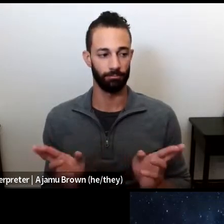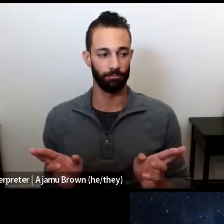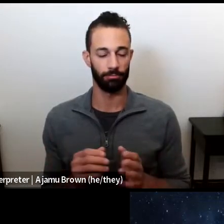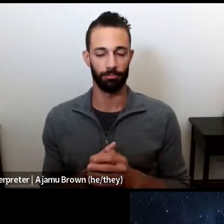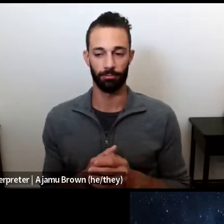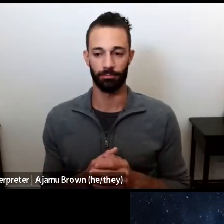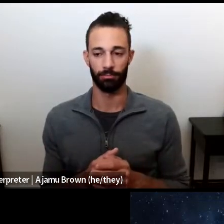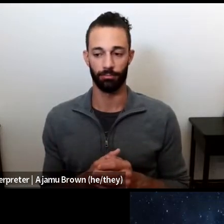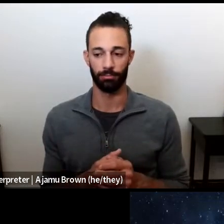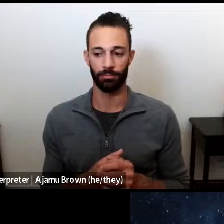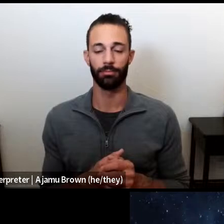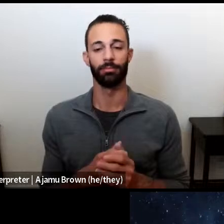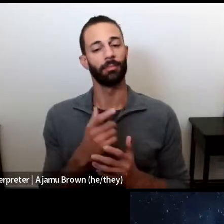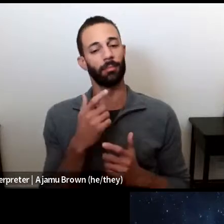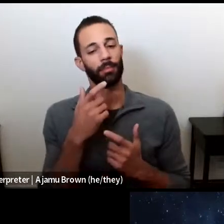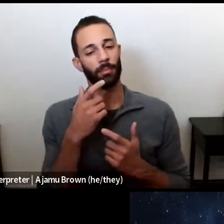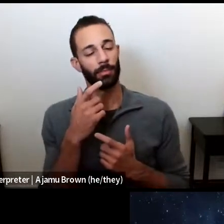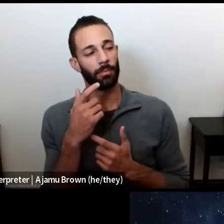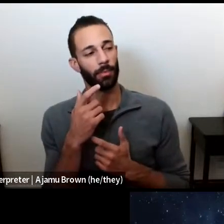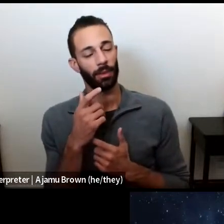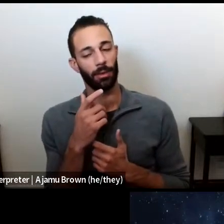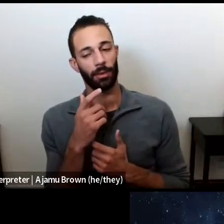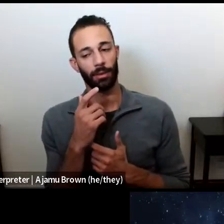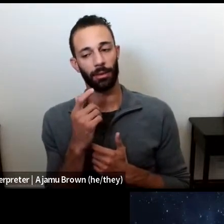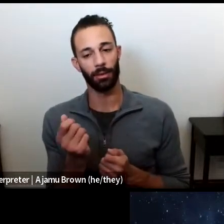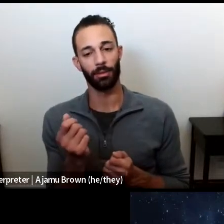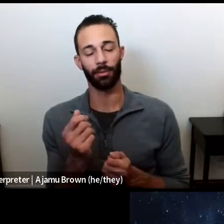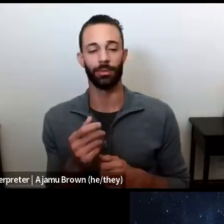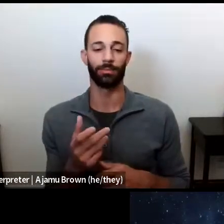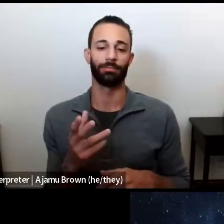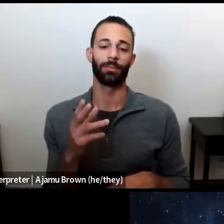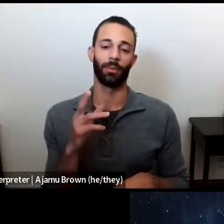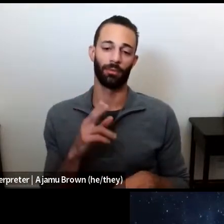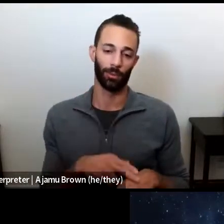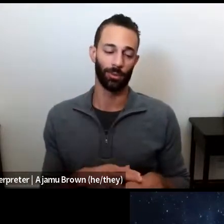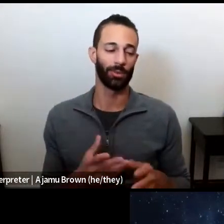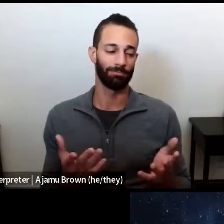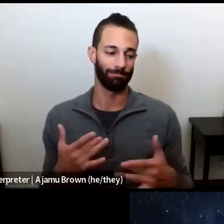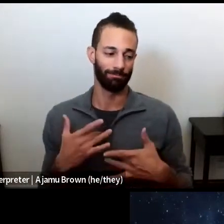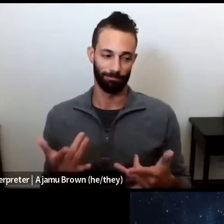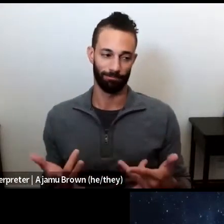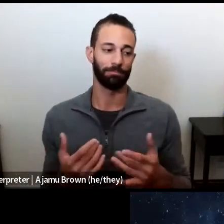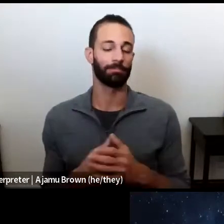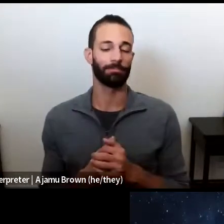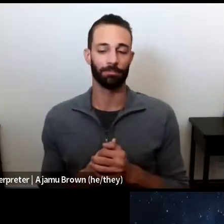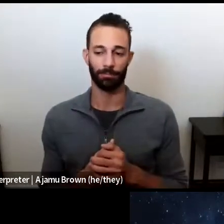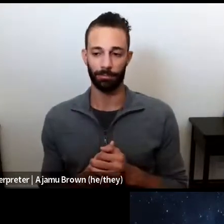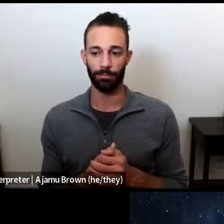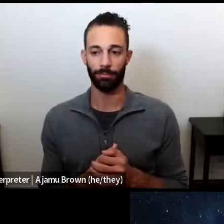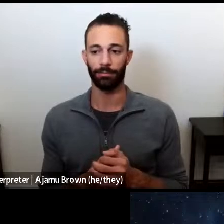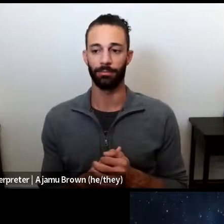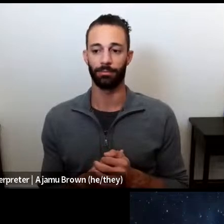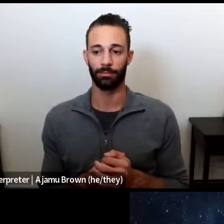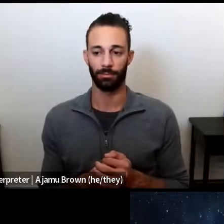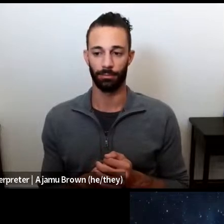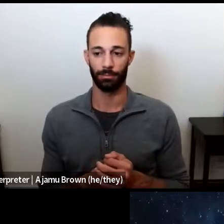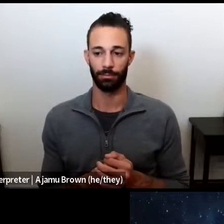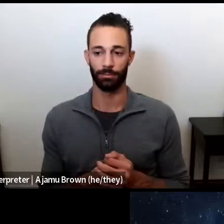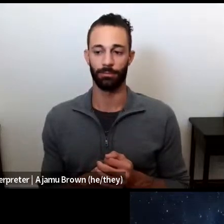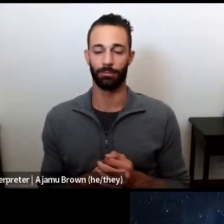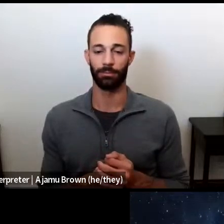Interesting. Of course you would. So we're going for the Crow